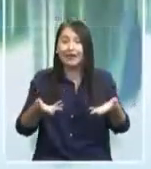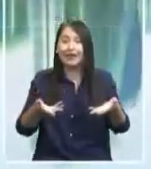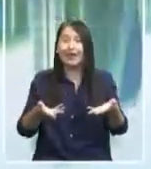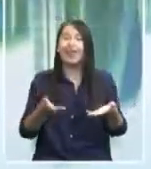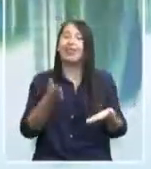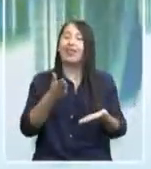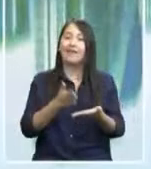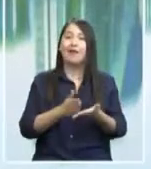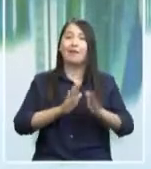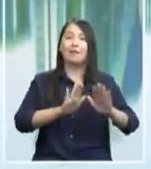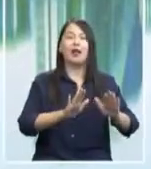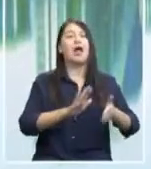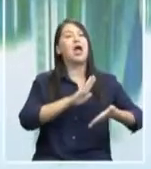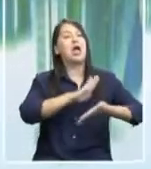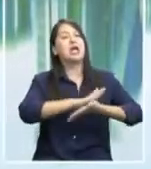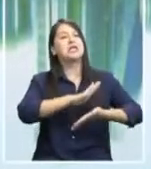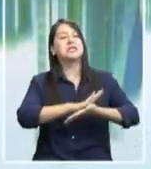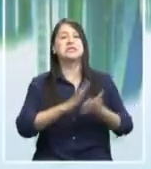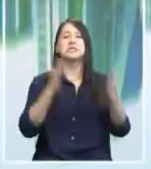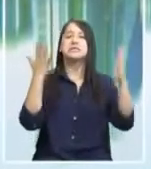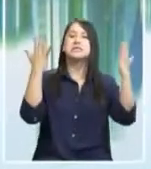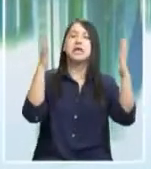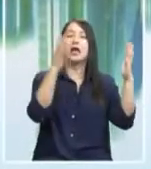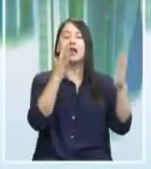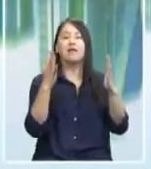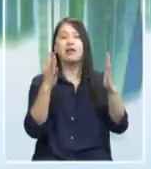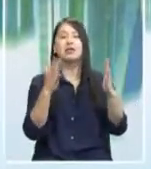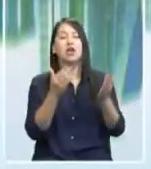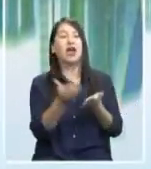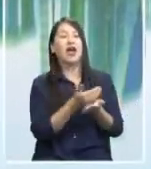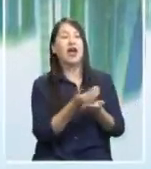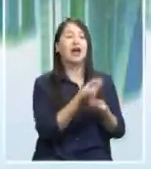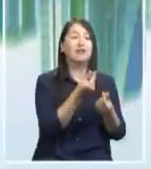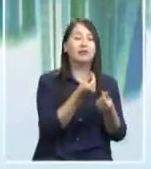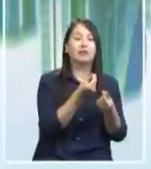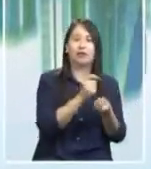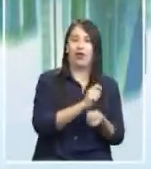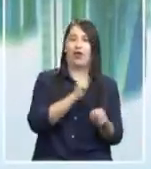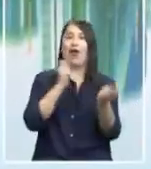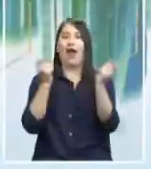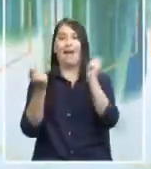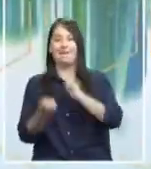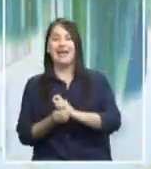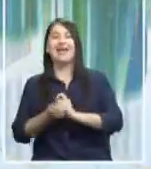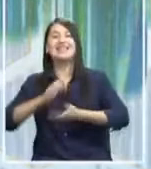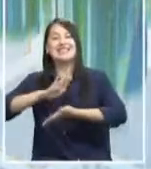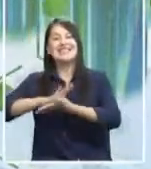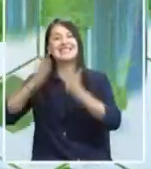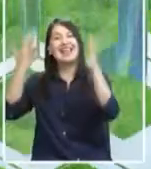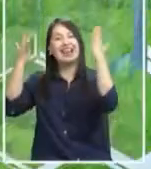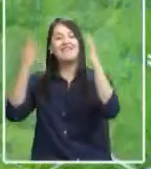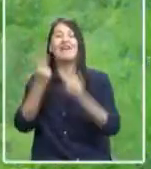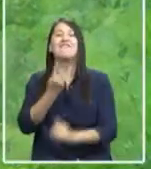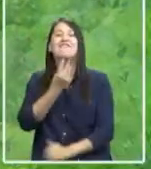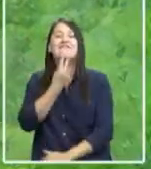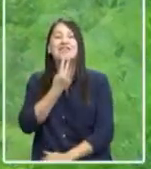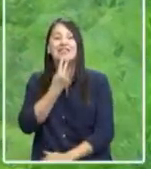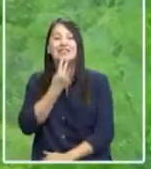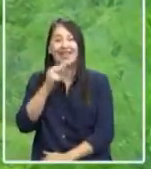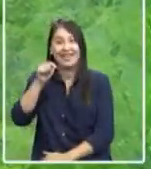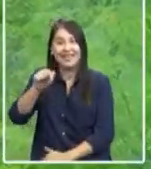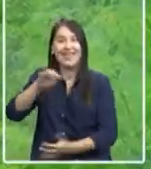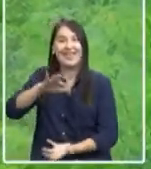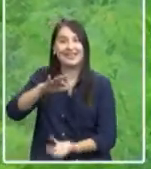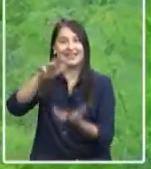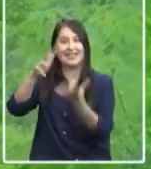to celebration of life. And that world would be a world of three zeros, where